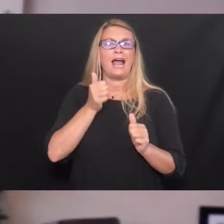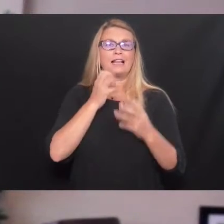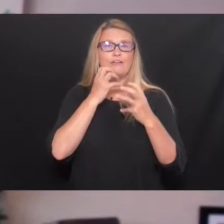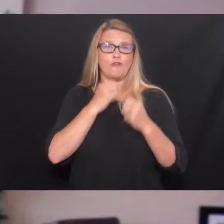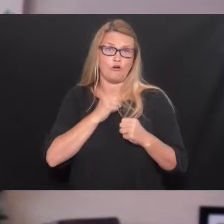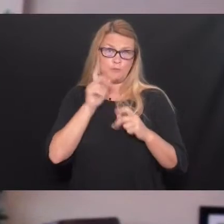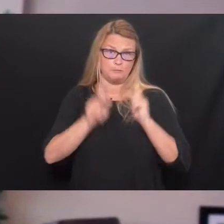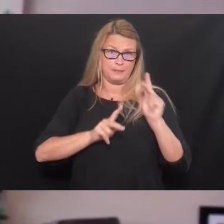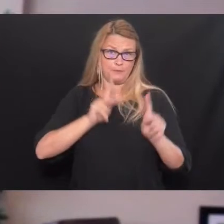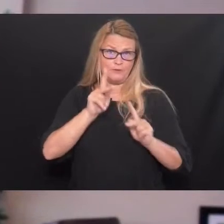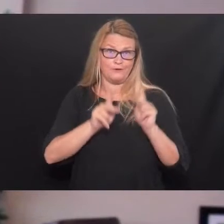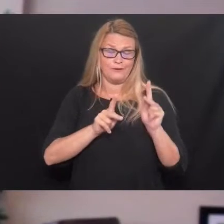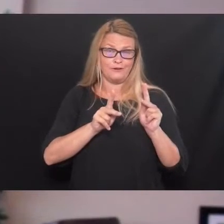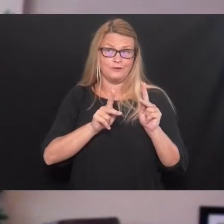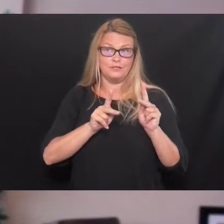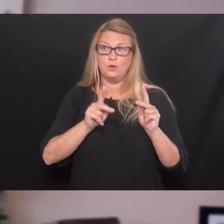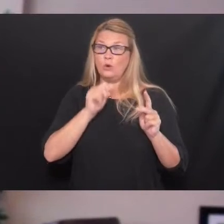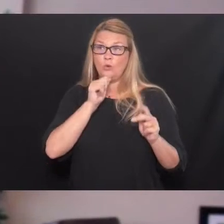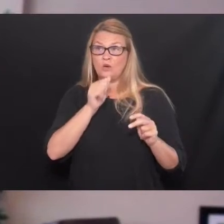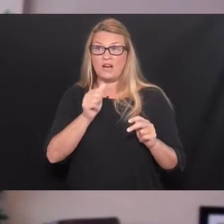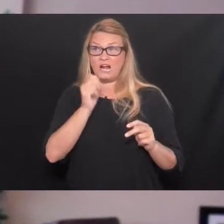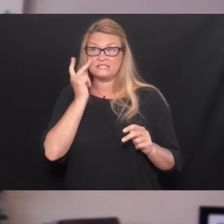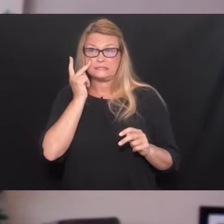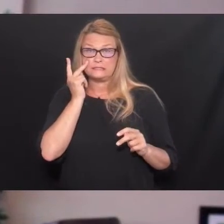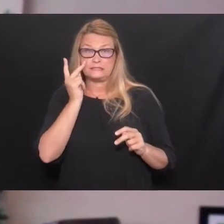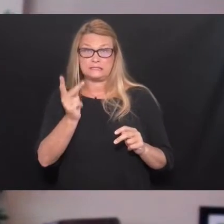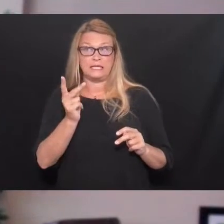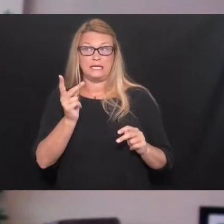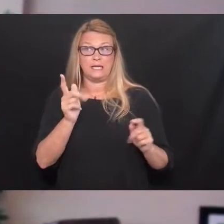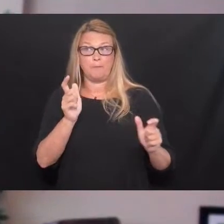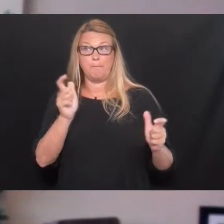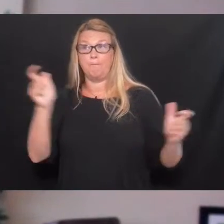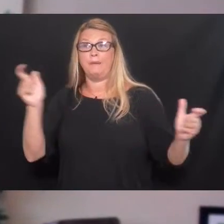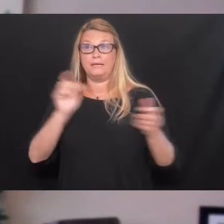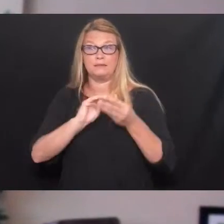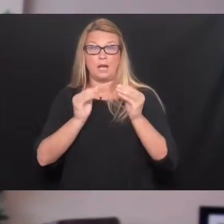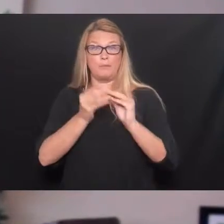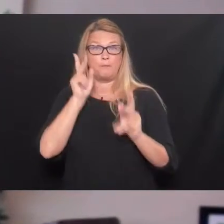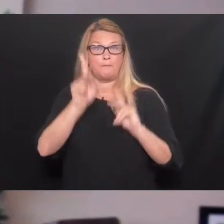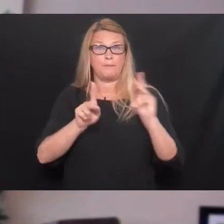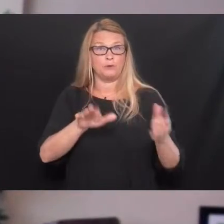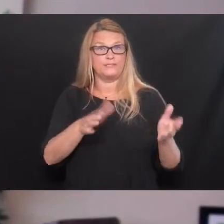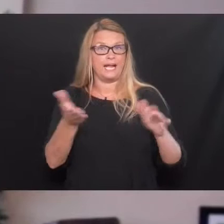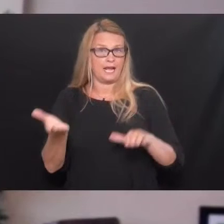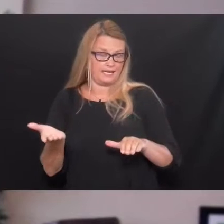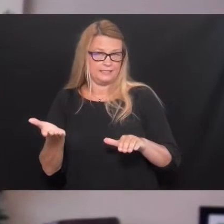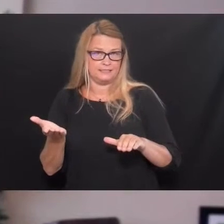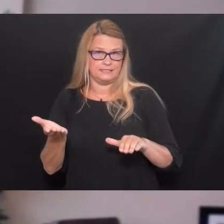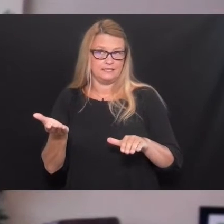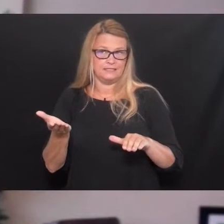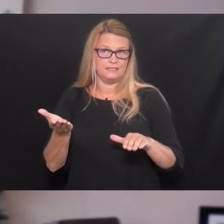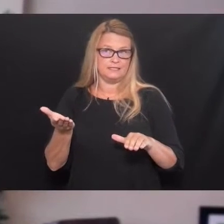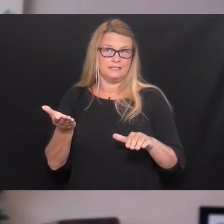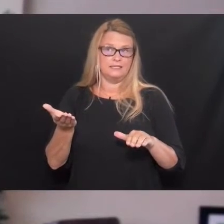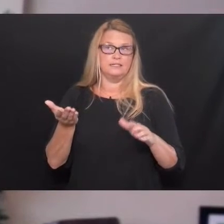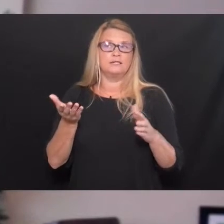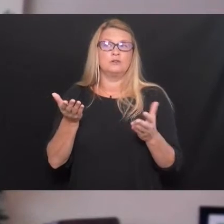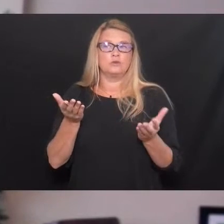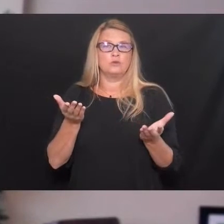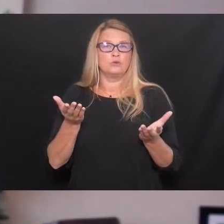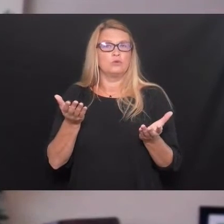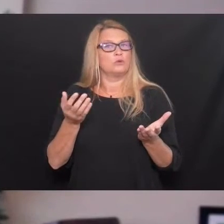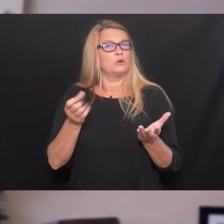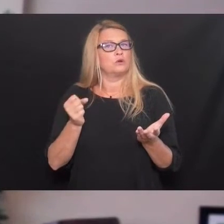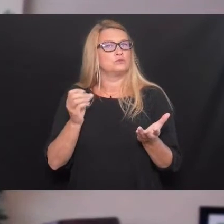And although we're still not seeing, a huge number of people dying, of course, anybody dying is one too many people dying. But